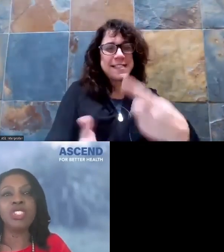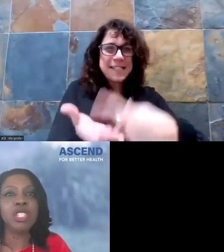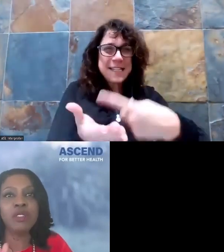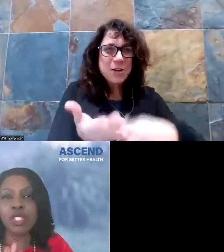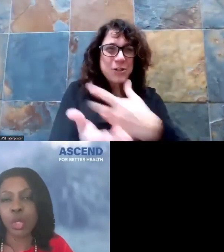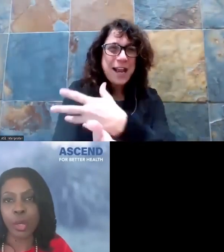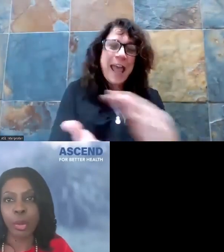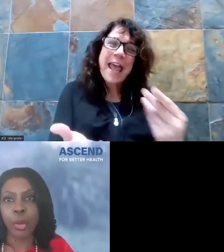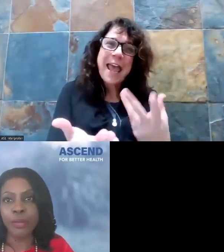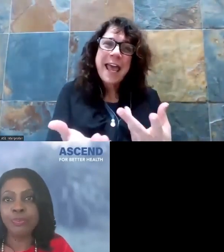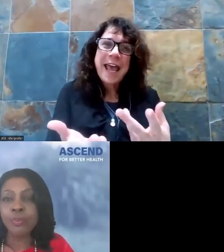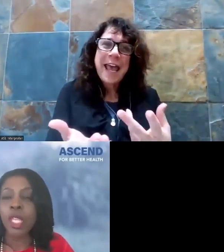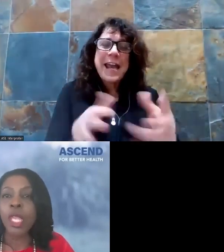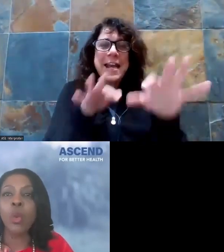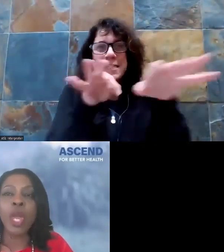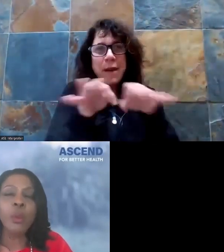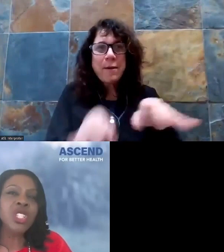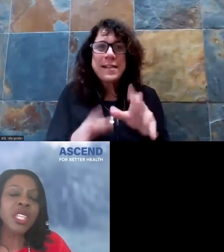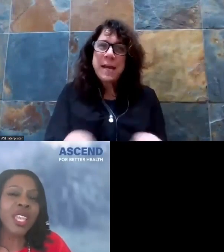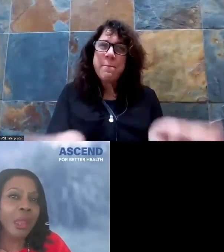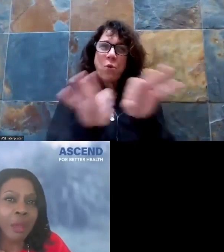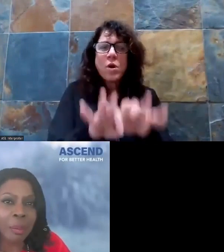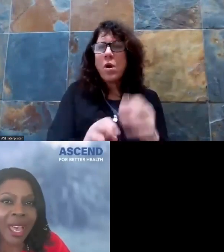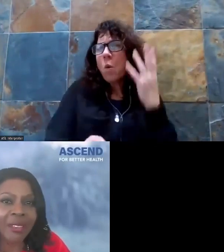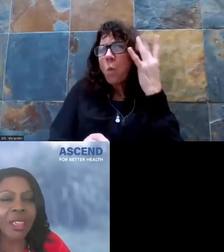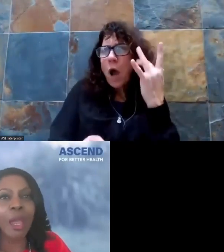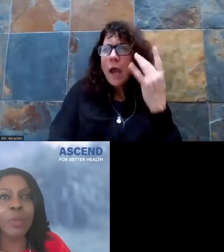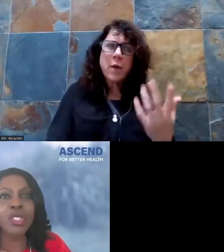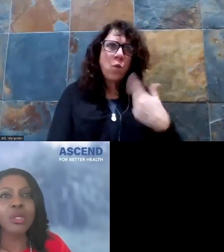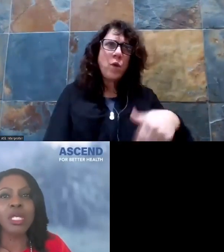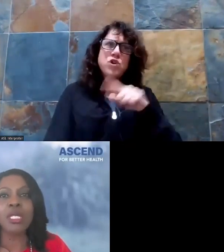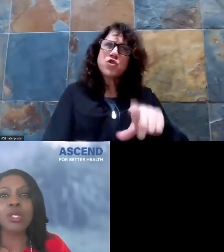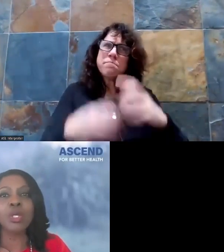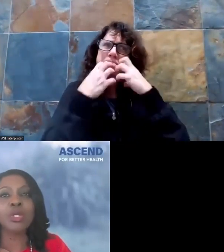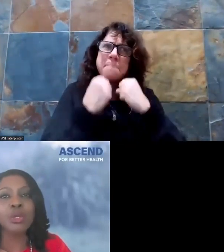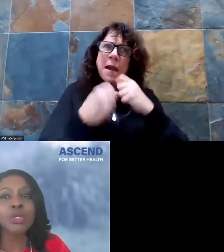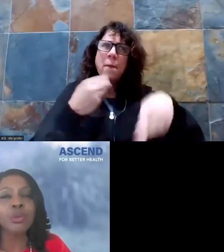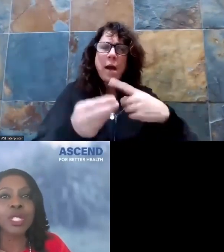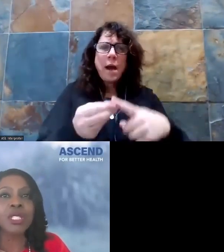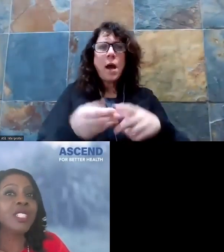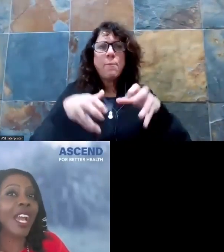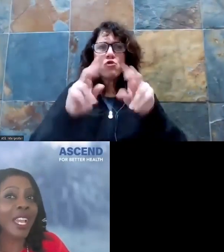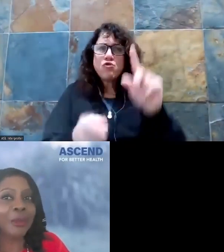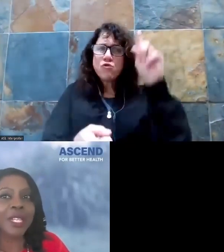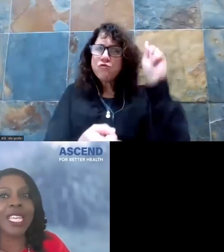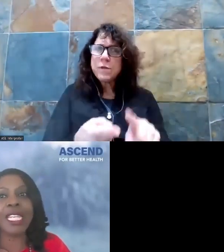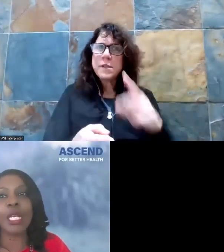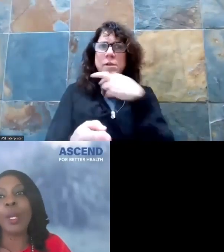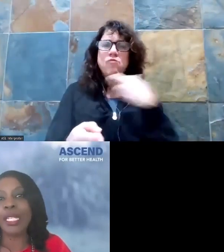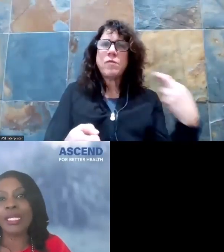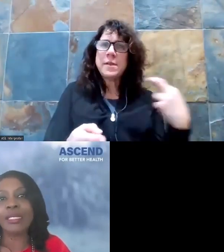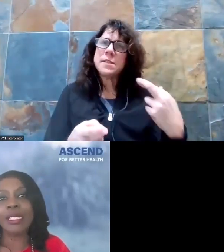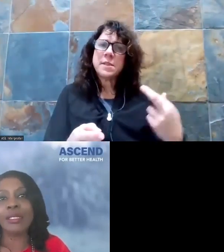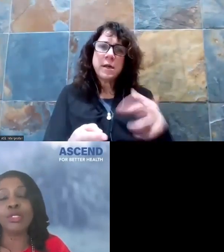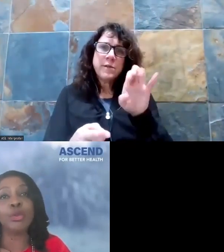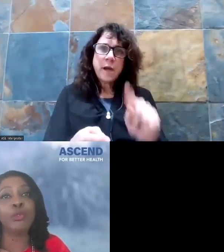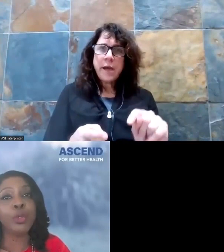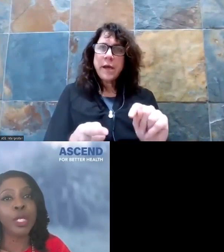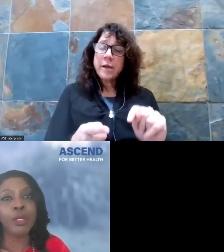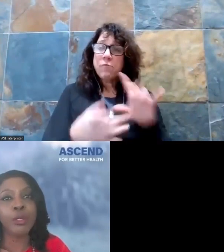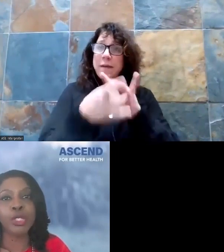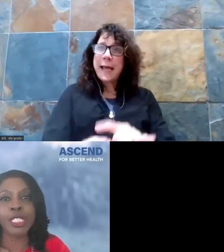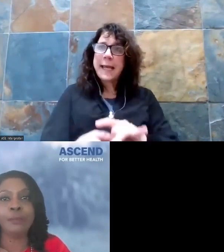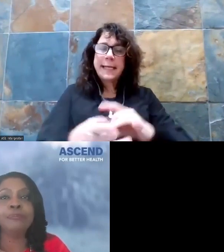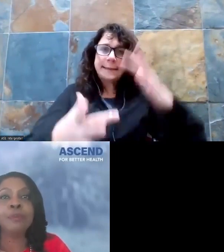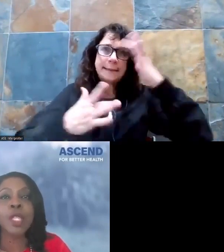this initiative is so important and why we should care about the opportunity to reduce the risk of diet-related chronic diseases through